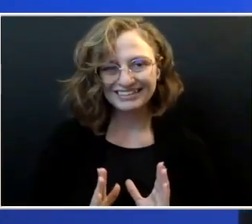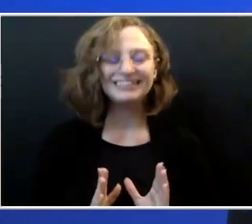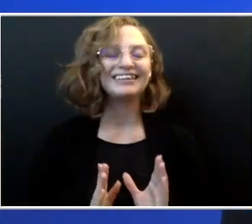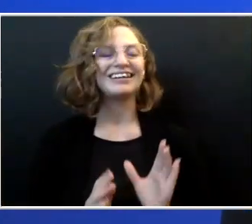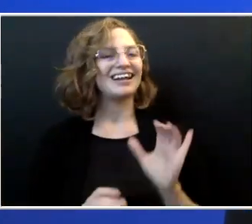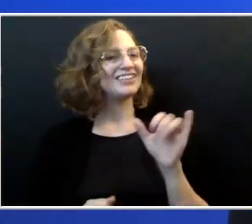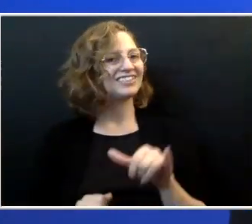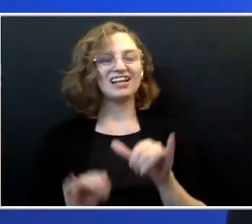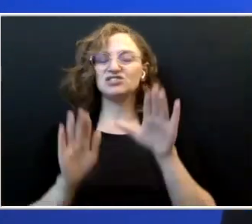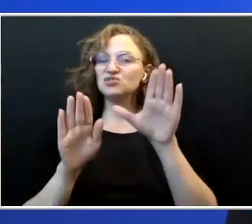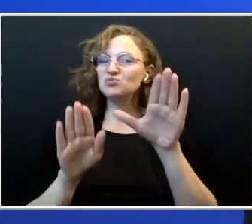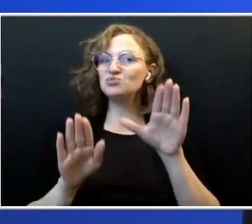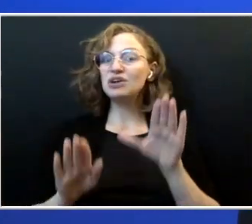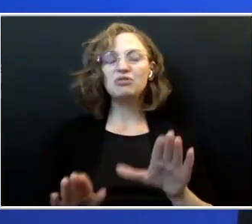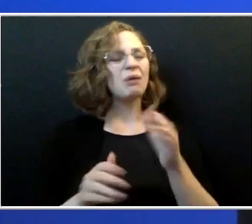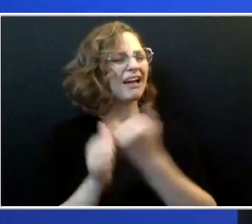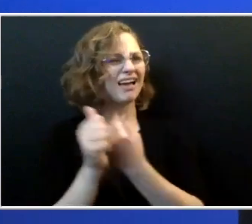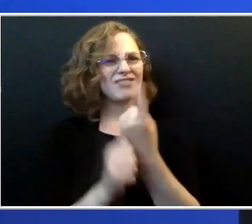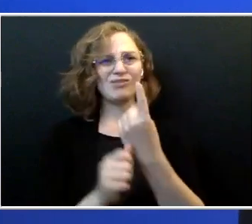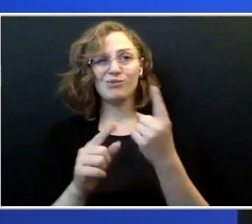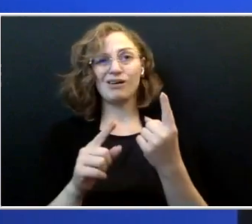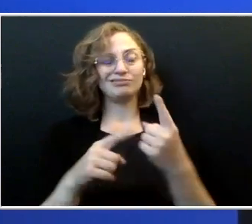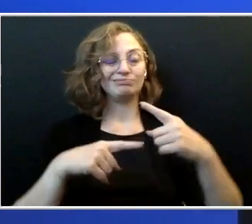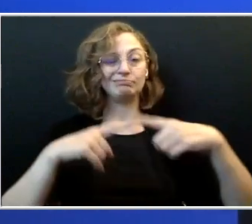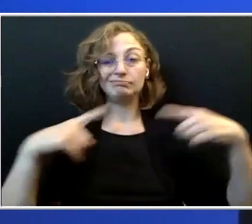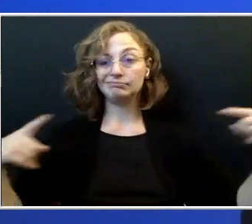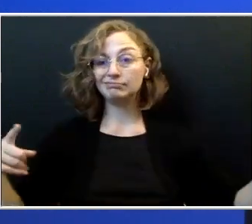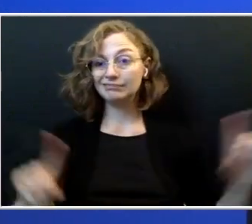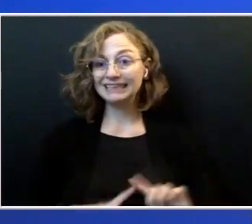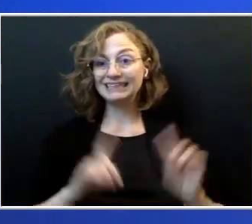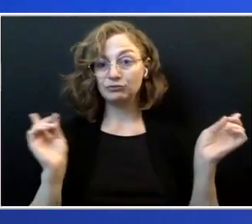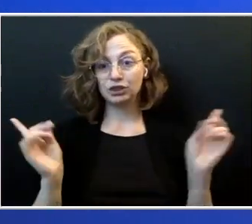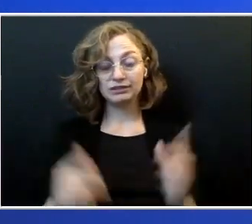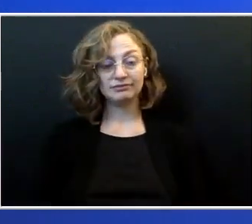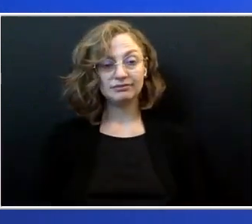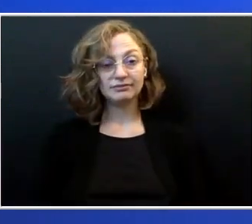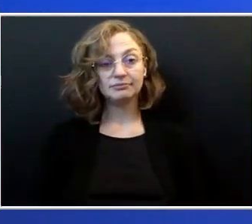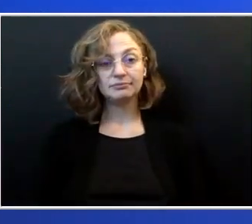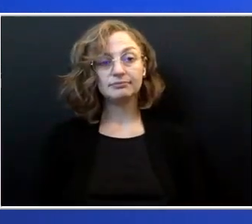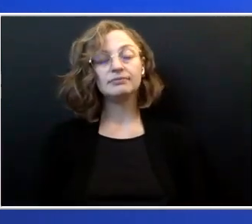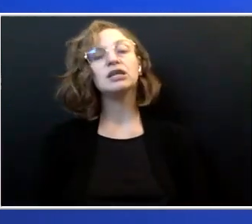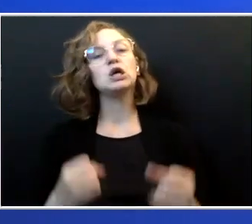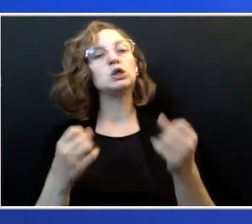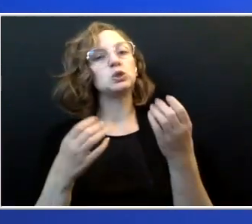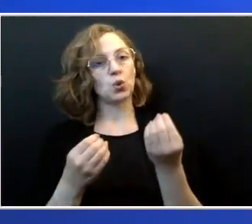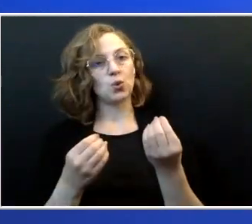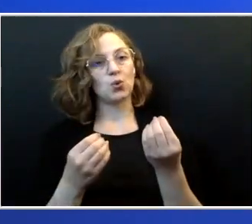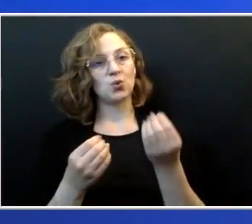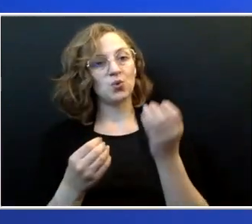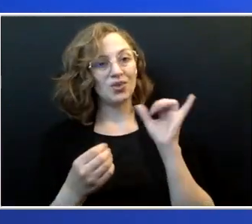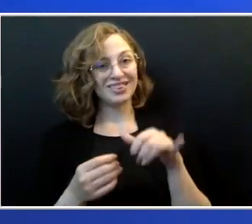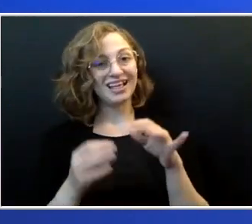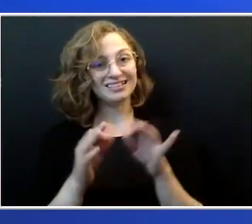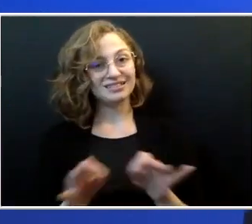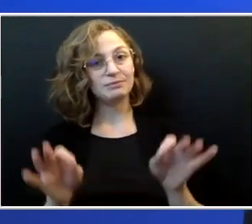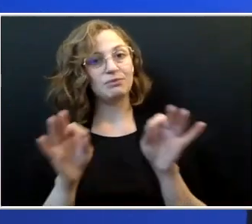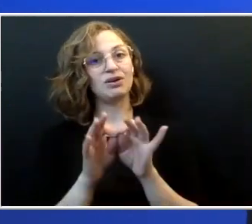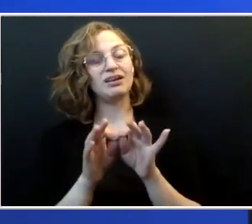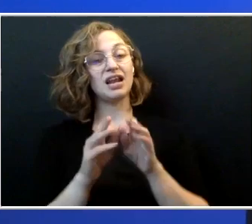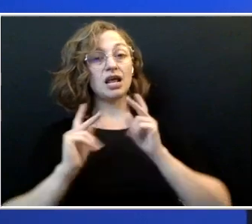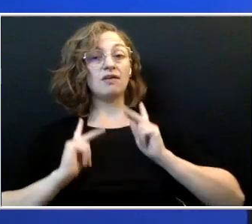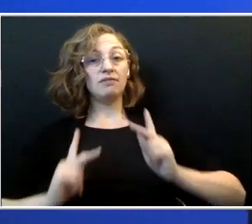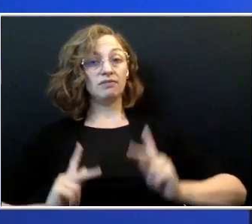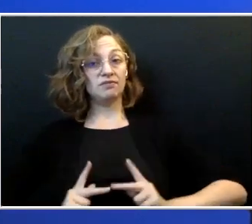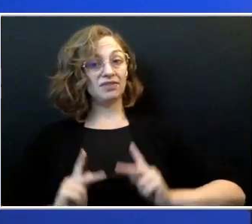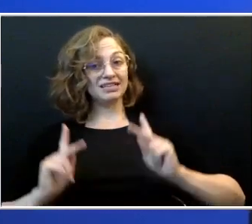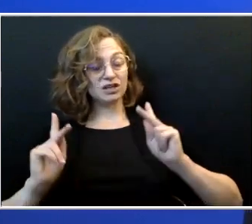but everyone's different. So that's, I think, the biggest piece of looking at this is physical activity for some people at a certain